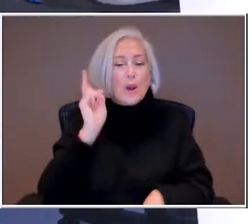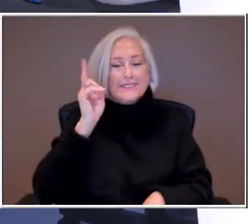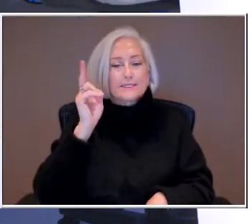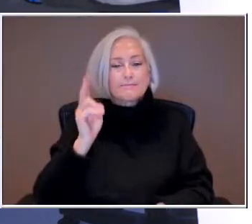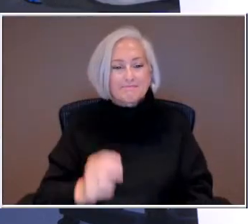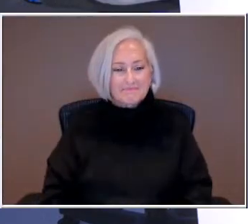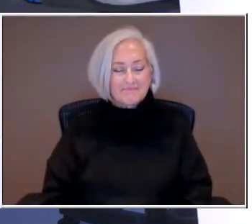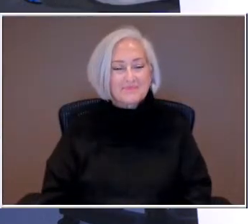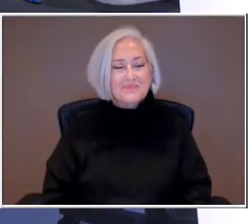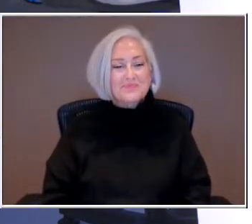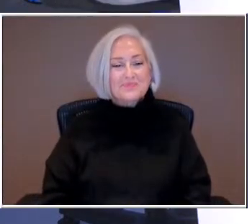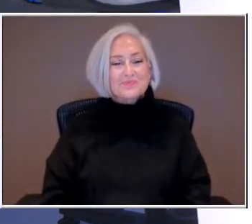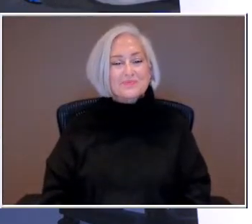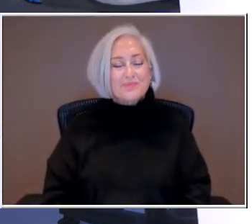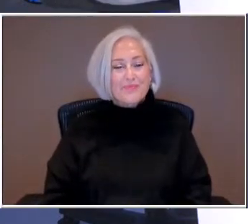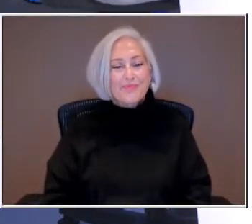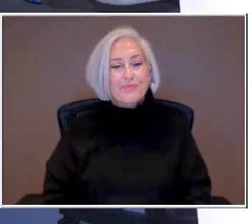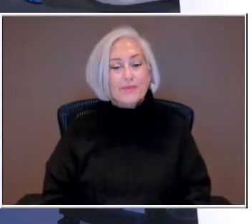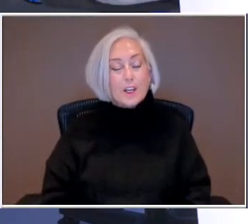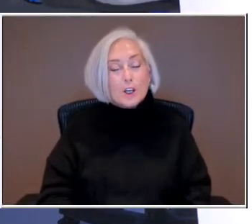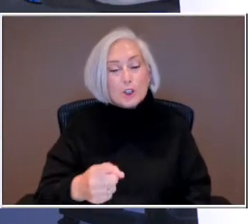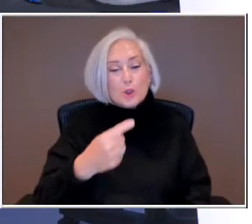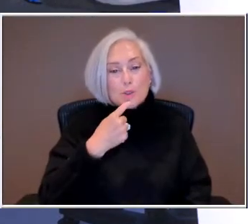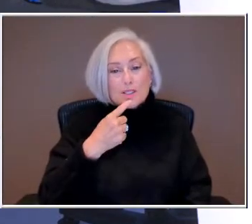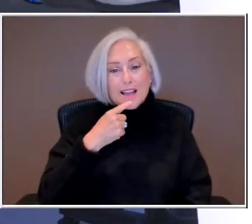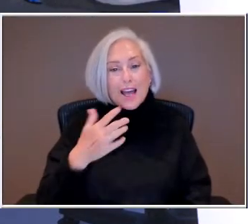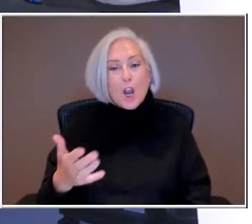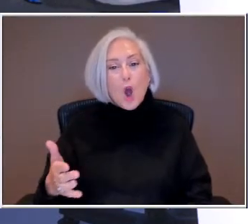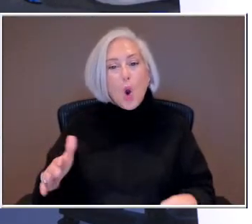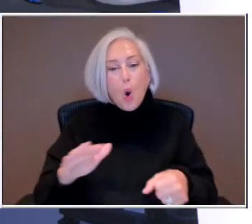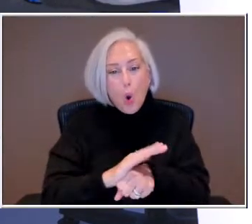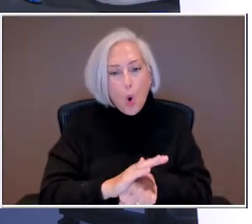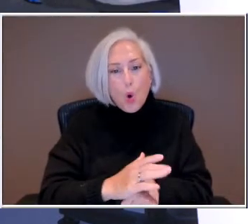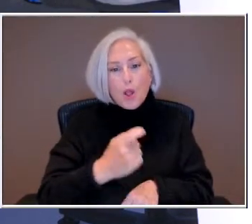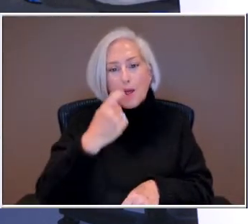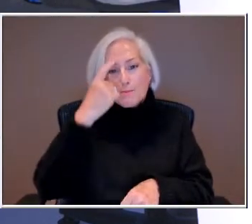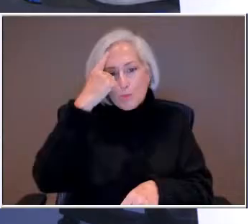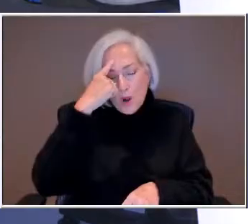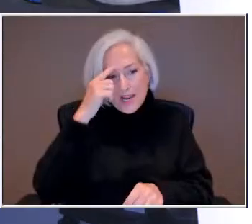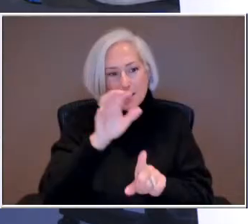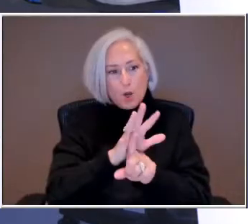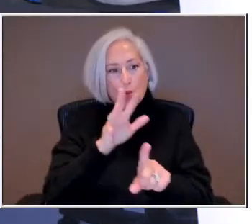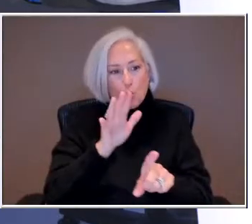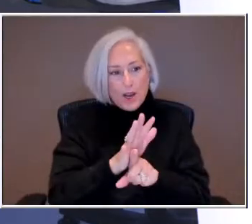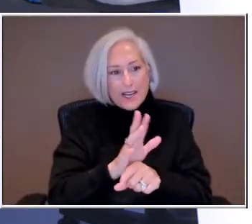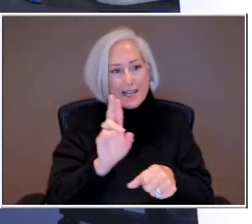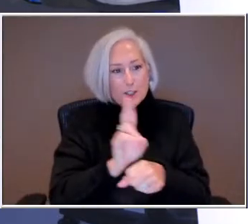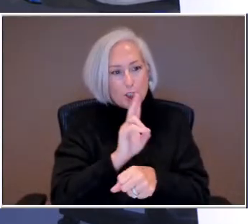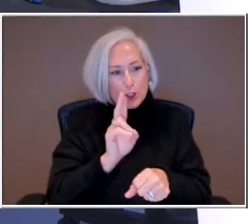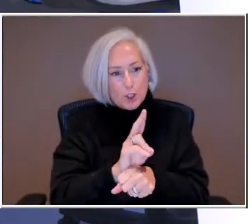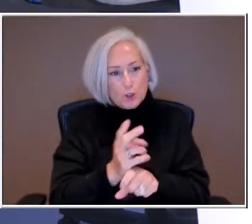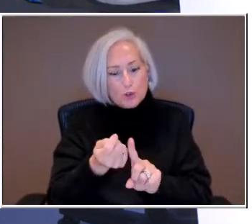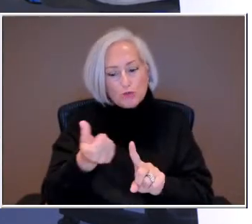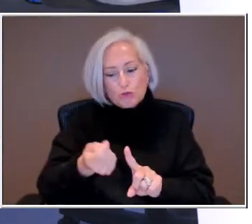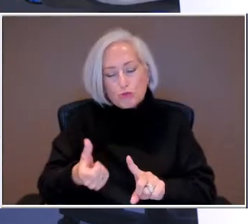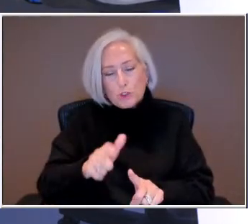know, did you say whole brain radiation was used to get rid of 26 or 27 brain tumors?